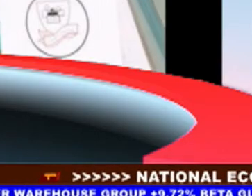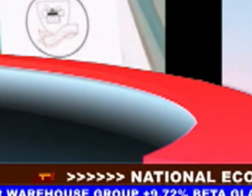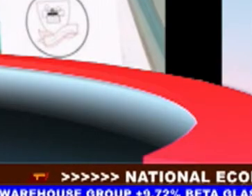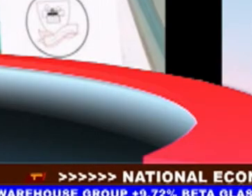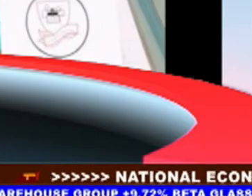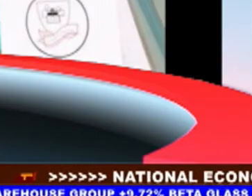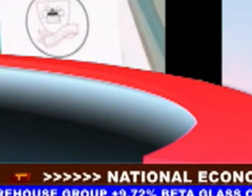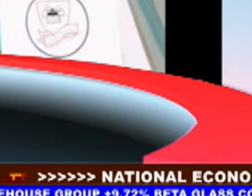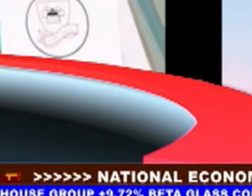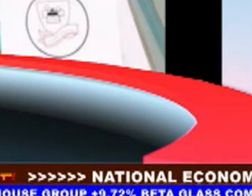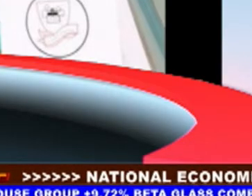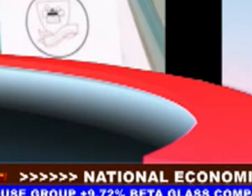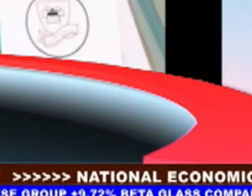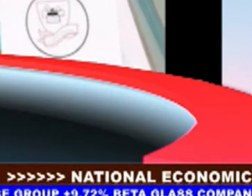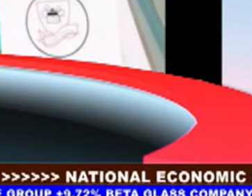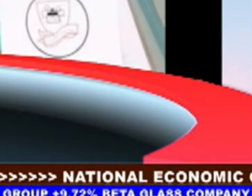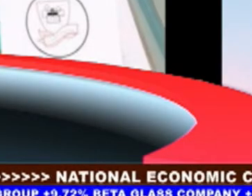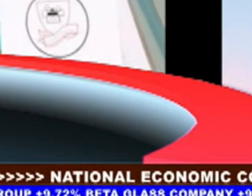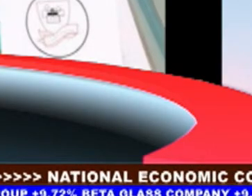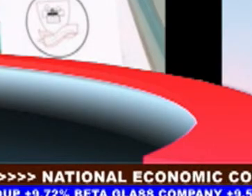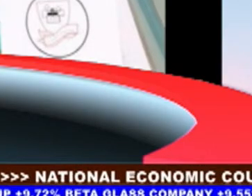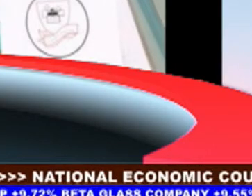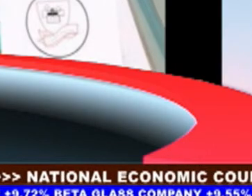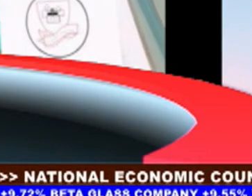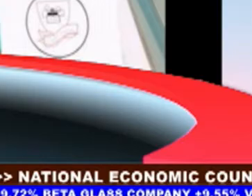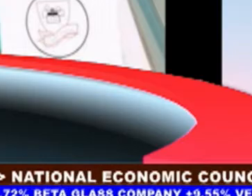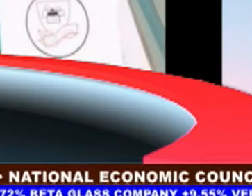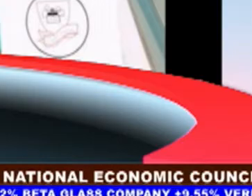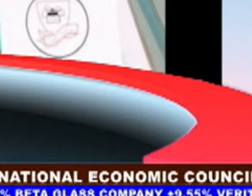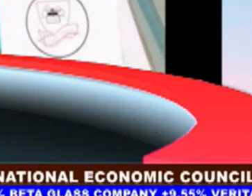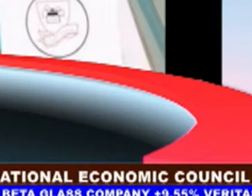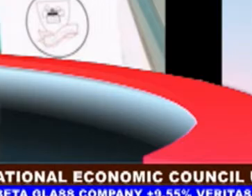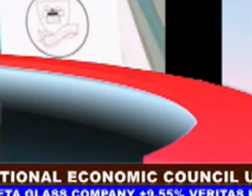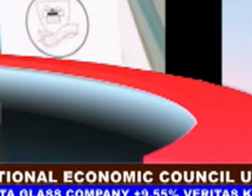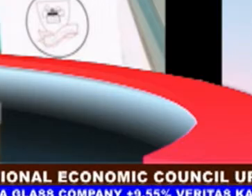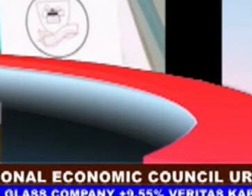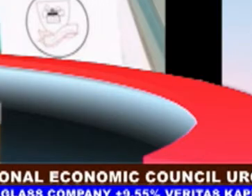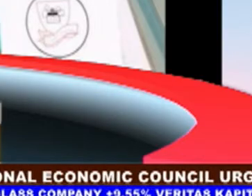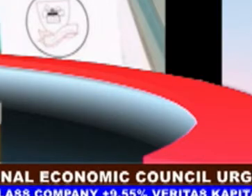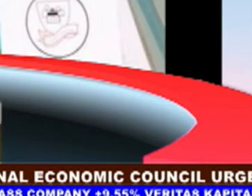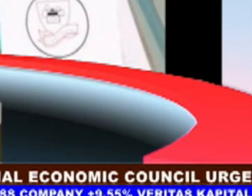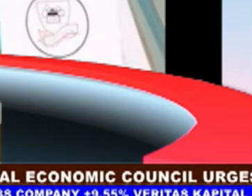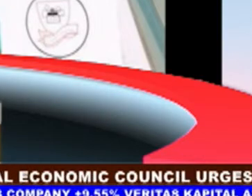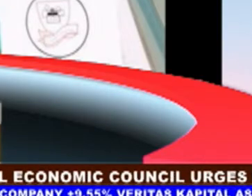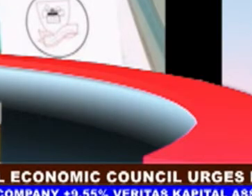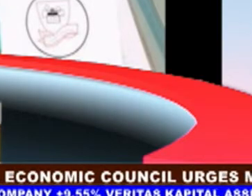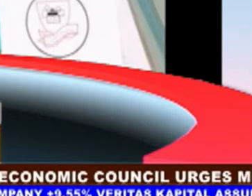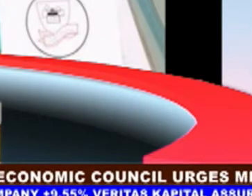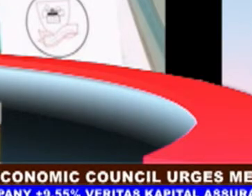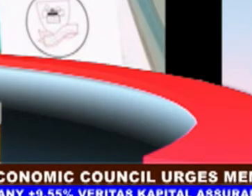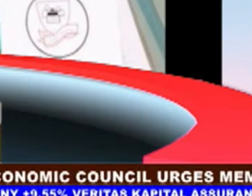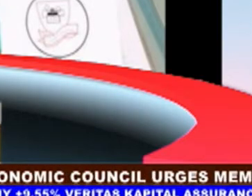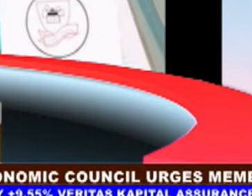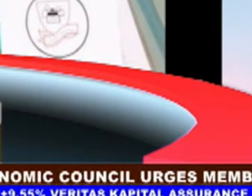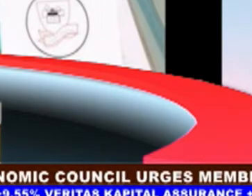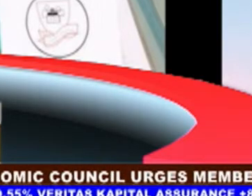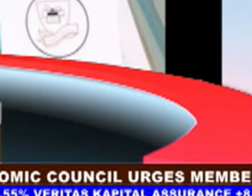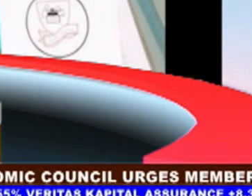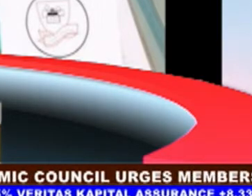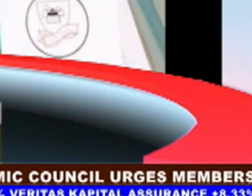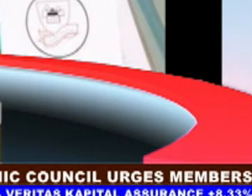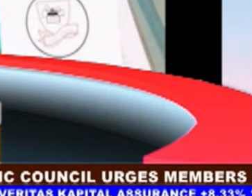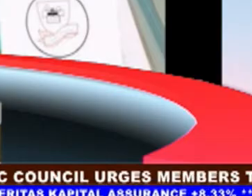People's Democratic Institute's Establishment Committee report to the National Working Committee of the party in Abuja. Timothy